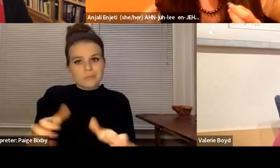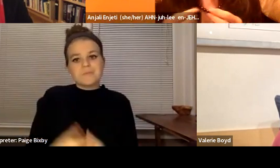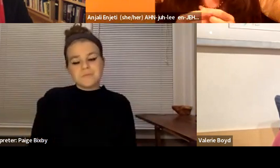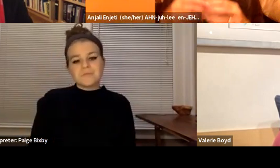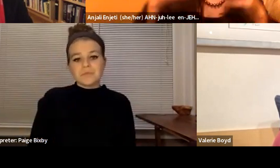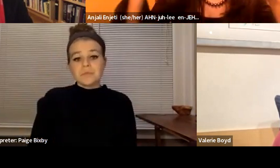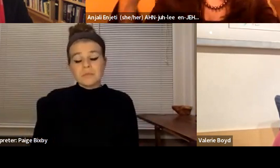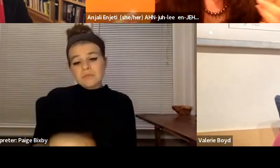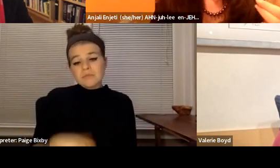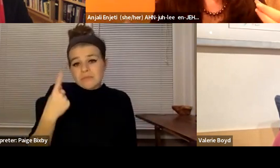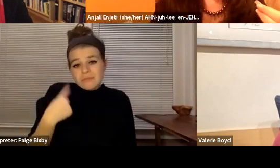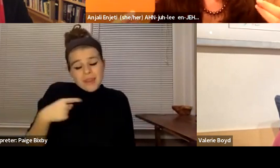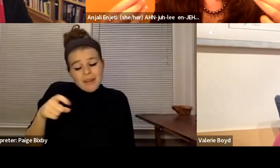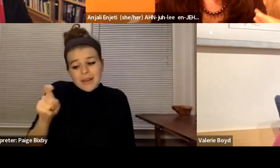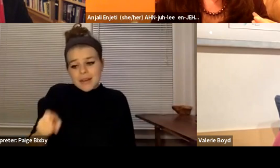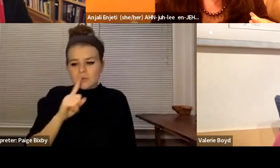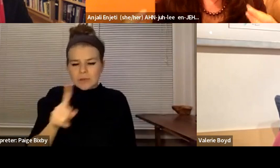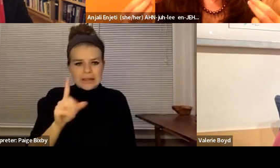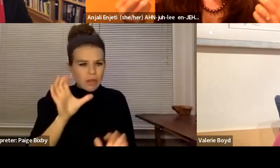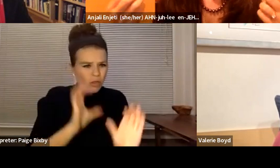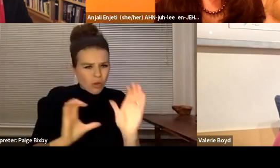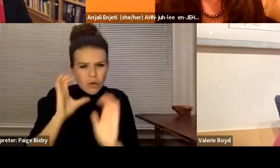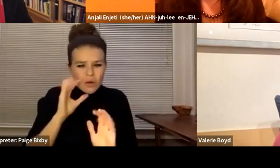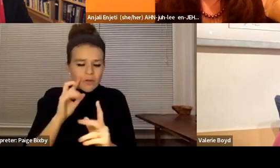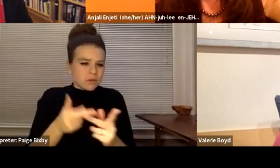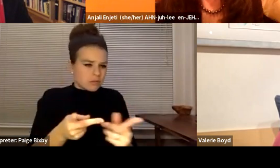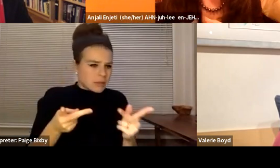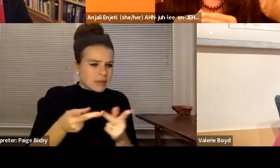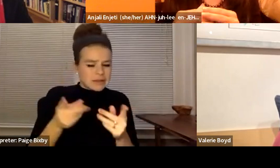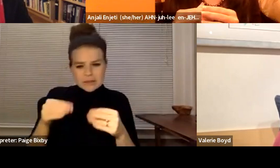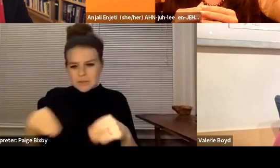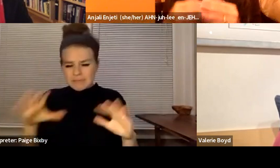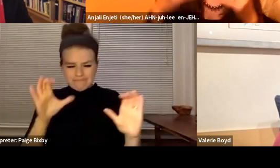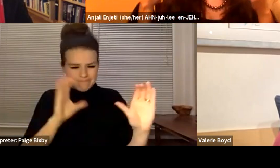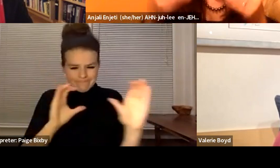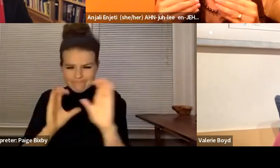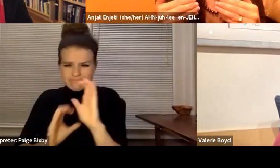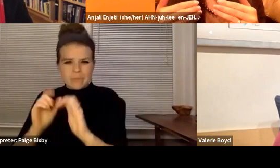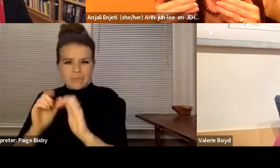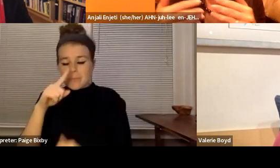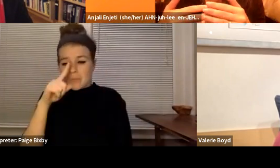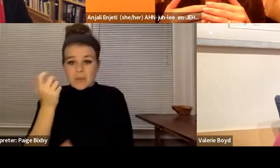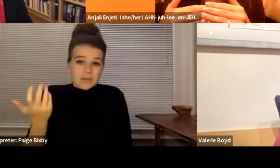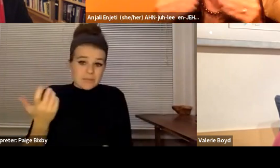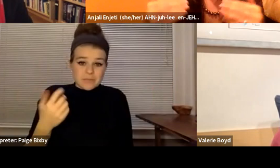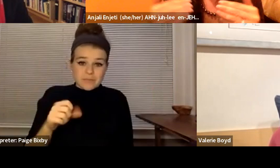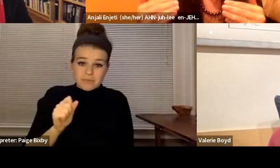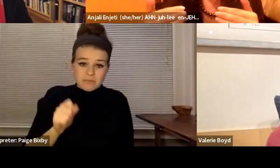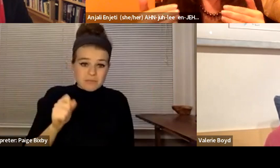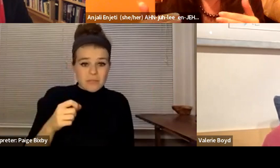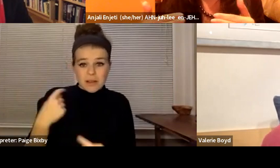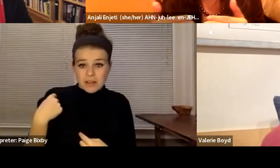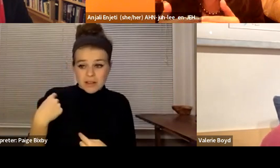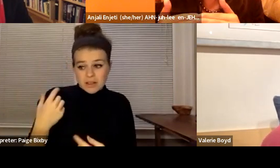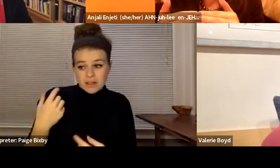I had to sort of look for these places and these spaces because I was in so much of a